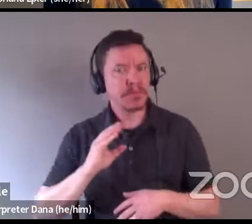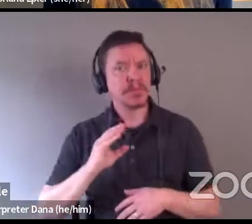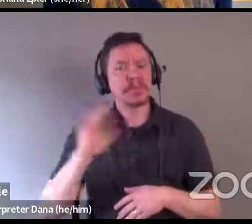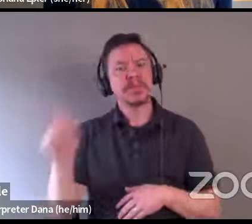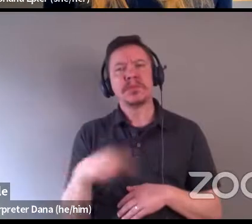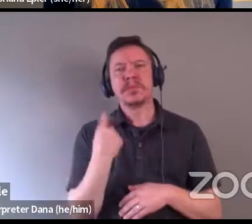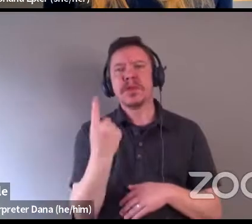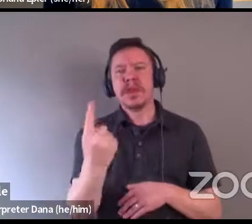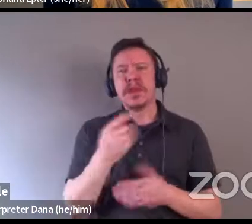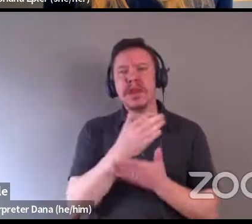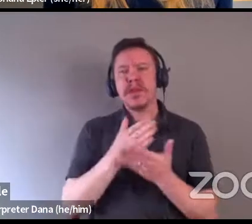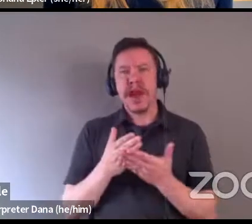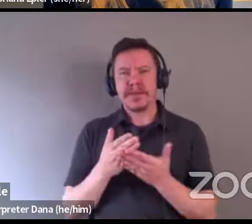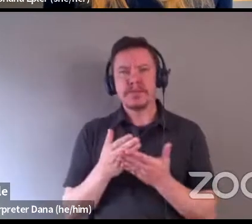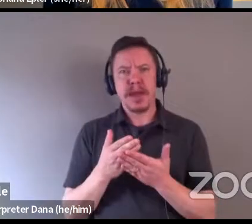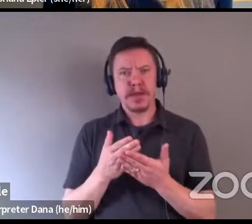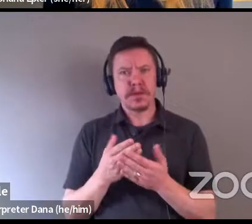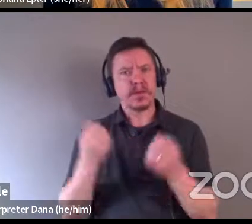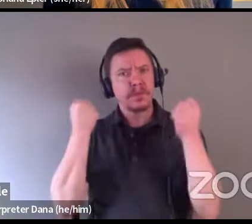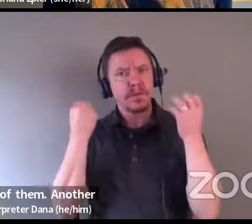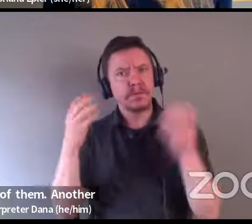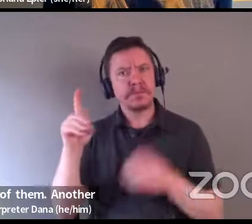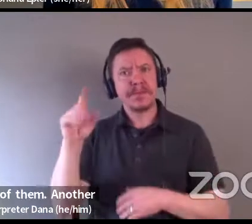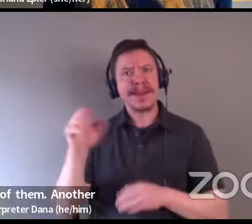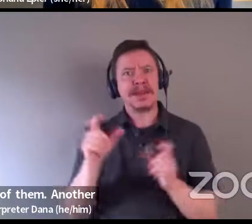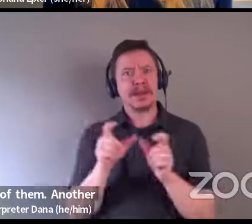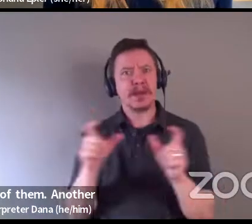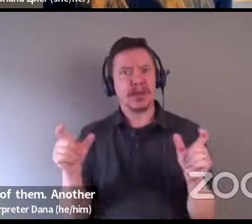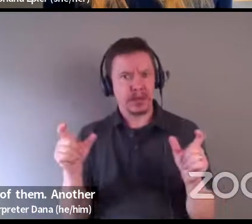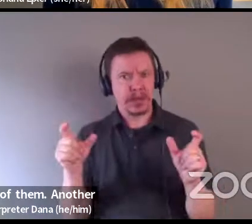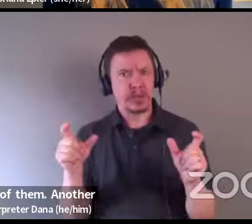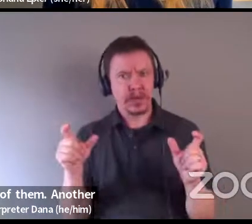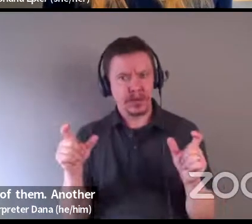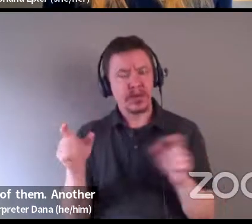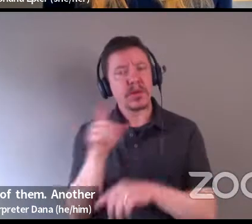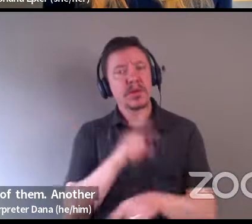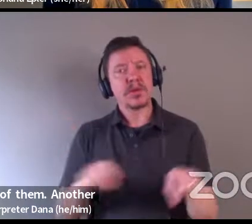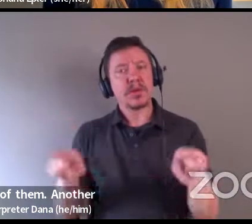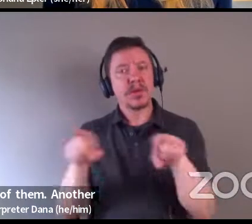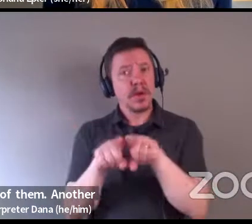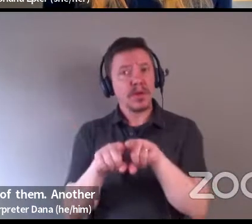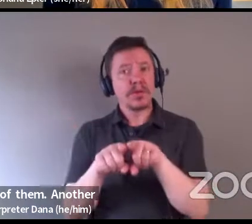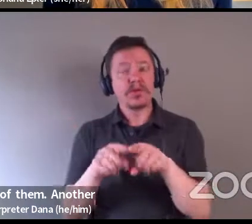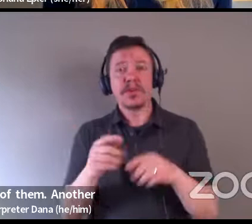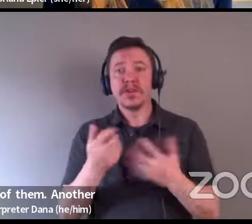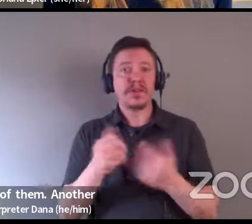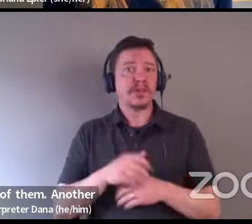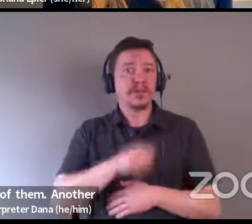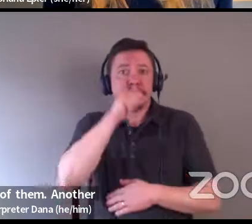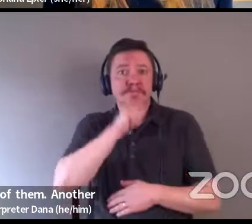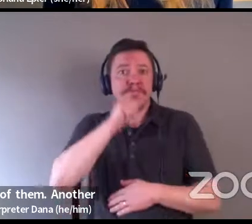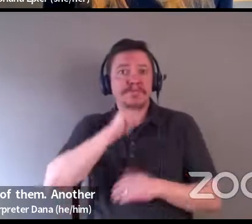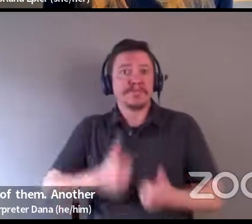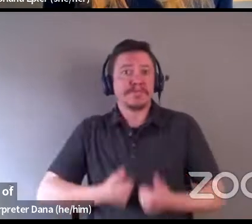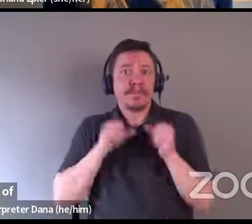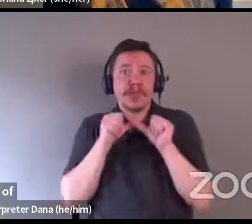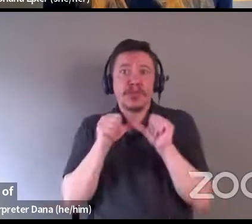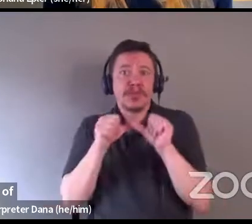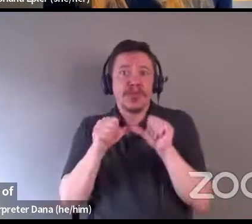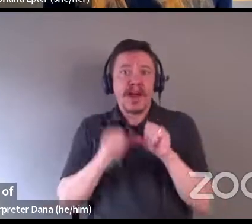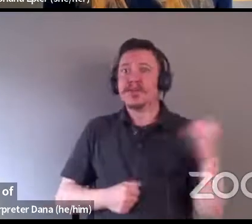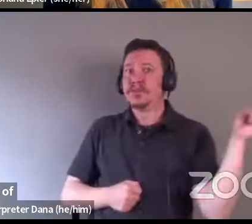is, for a lot of disabled people, it's also just survival. Yeah. And